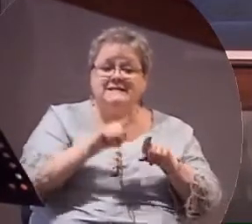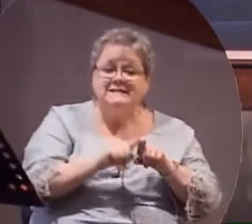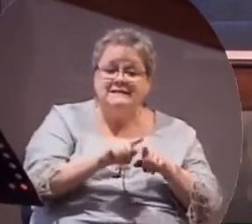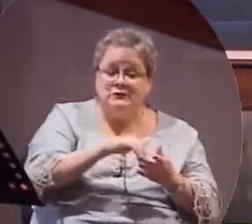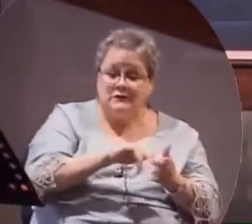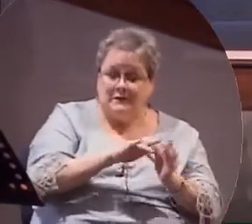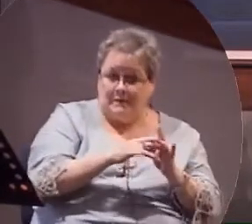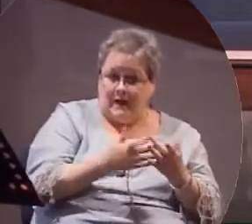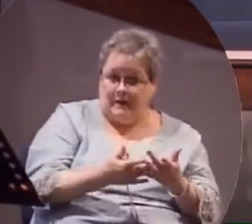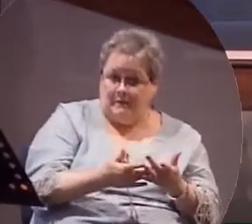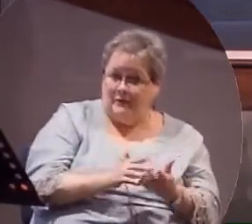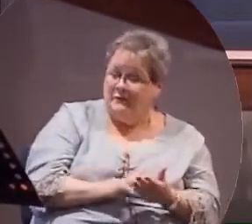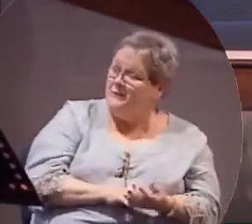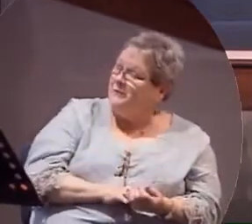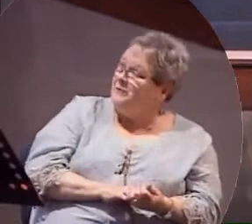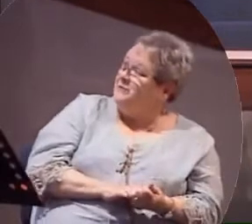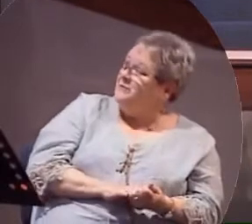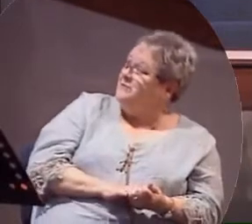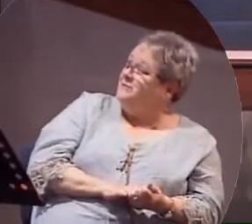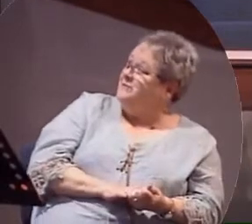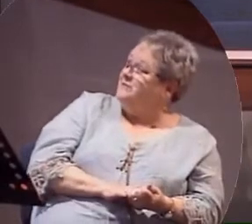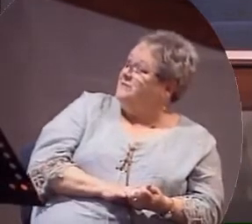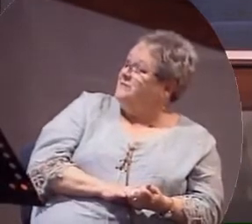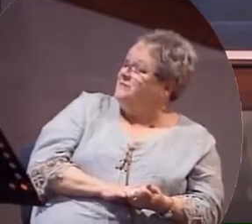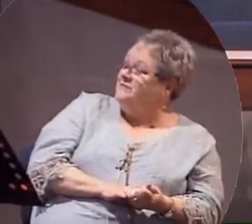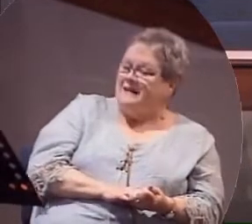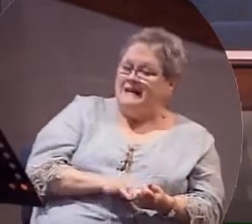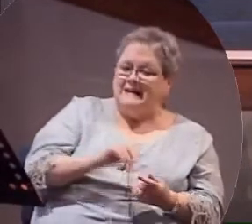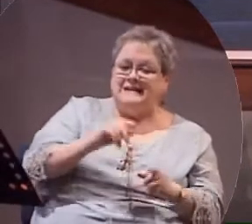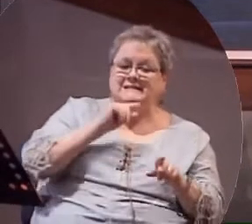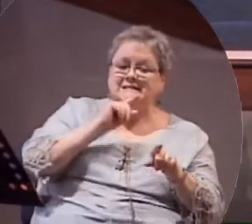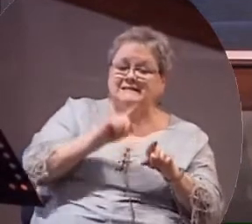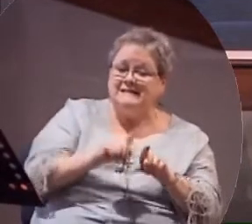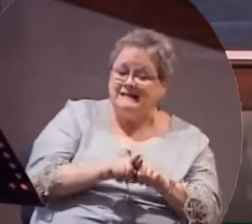Bible. And old Brother Such's